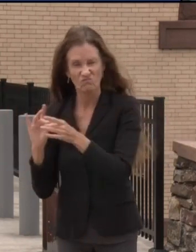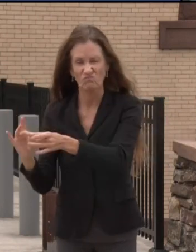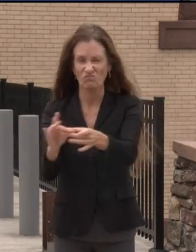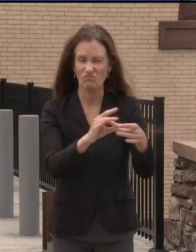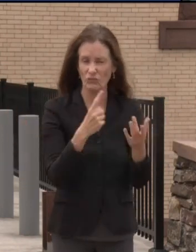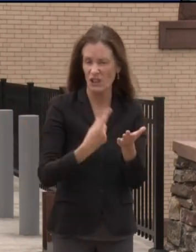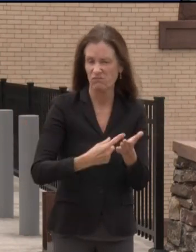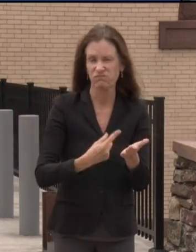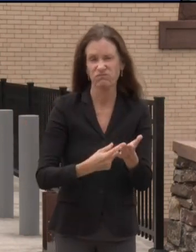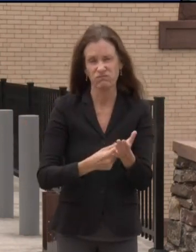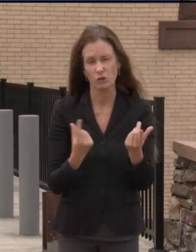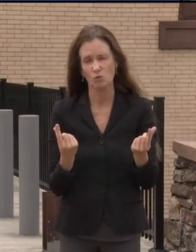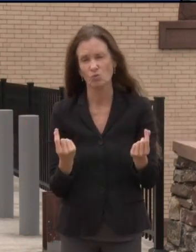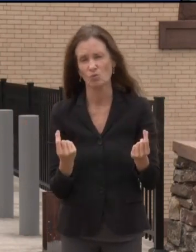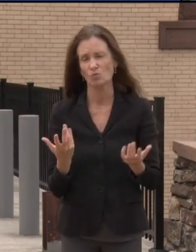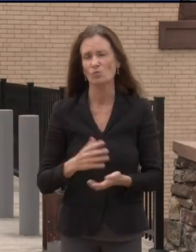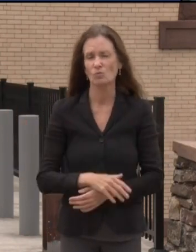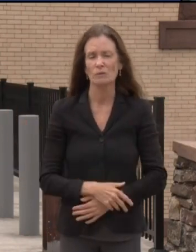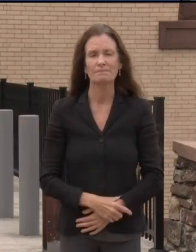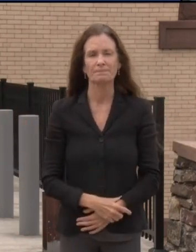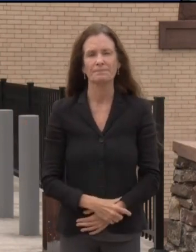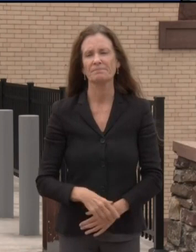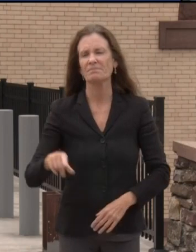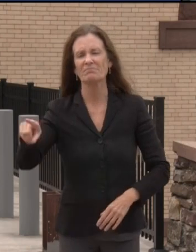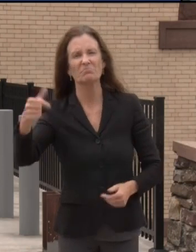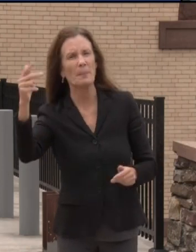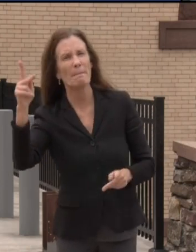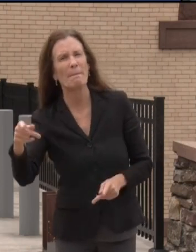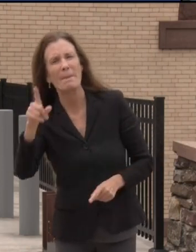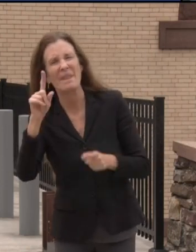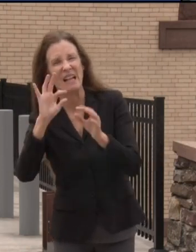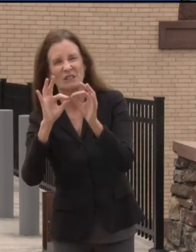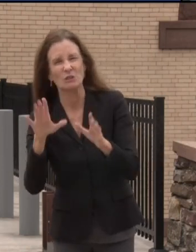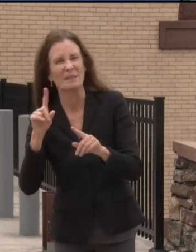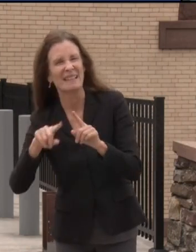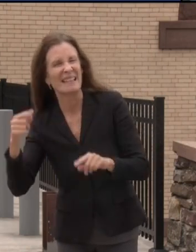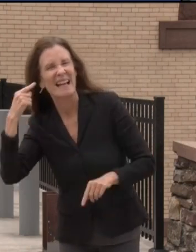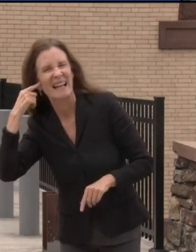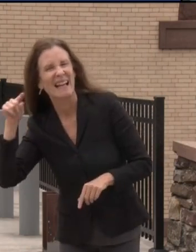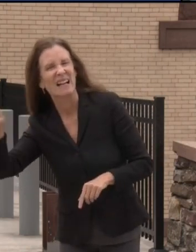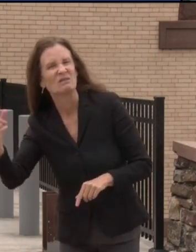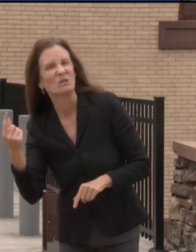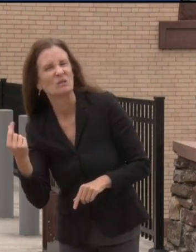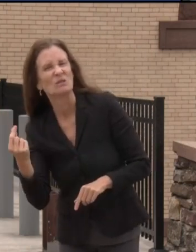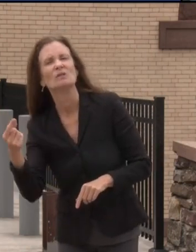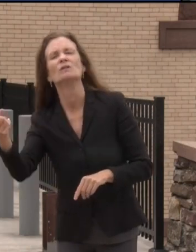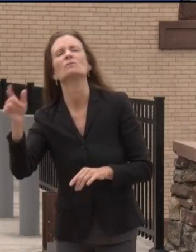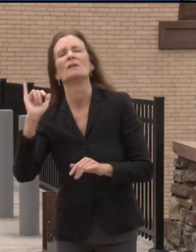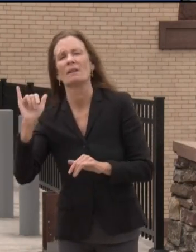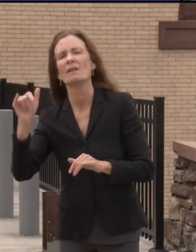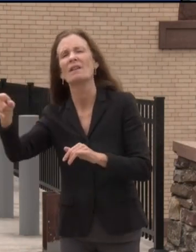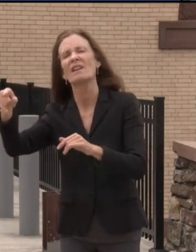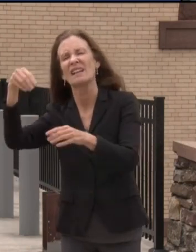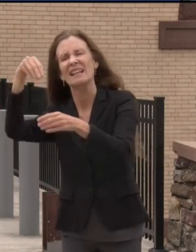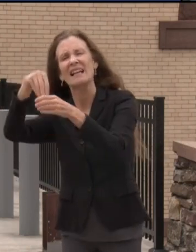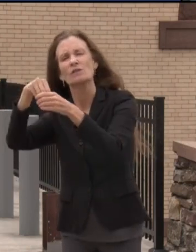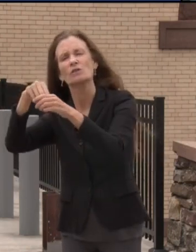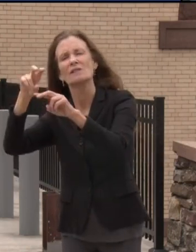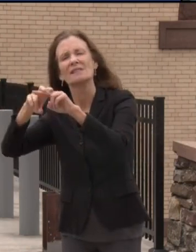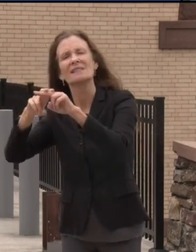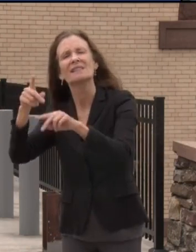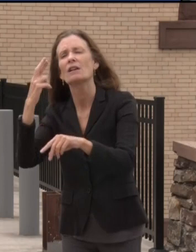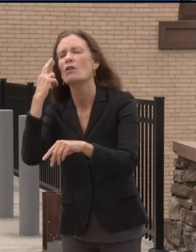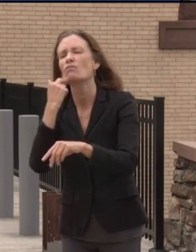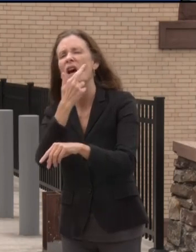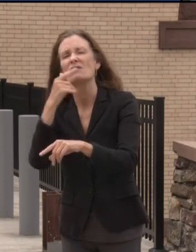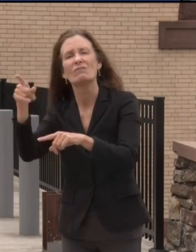would it take for you to change or to loosen up some indoor seating restrictions as restaurants look ahead as it's getting a little colder? Yeah. You know,